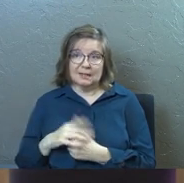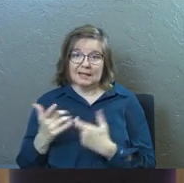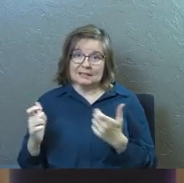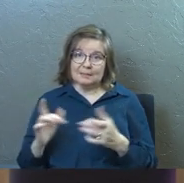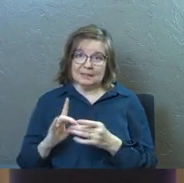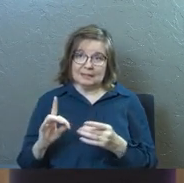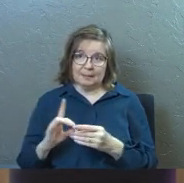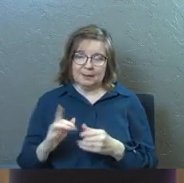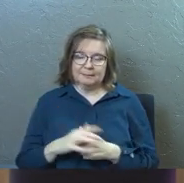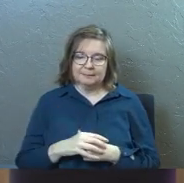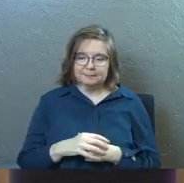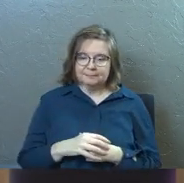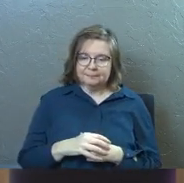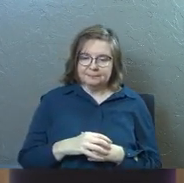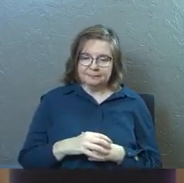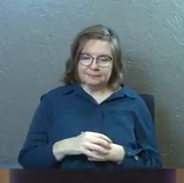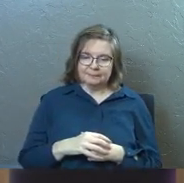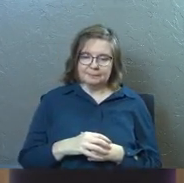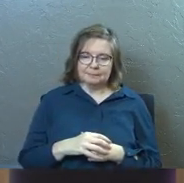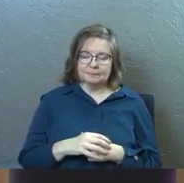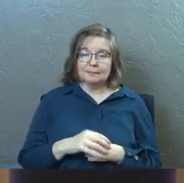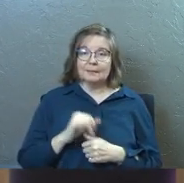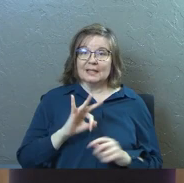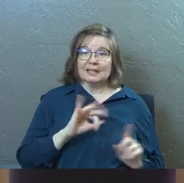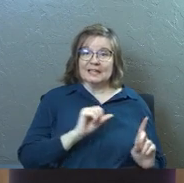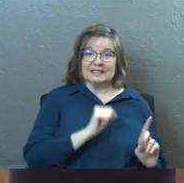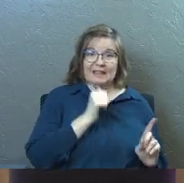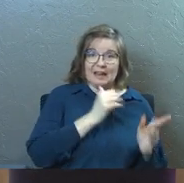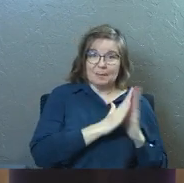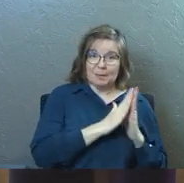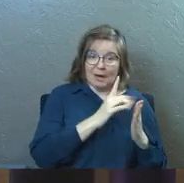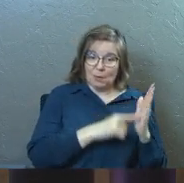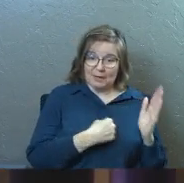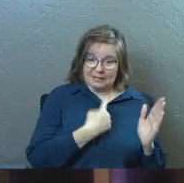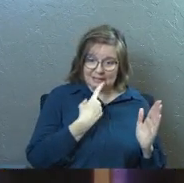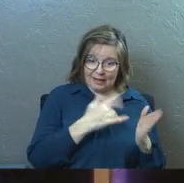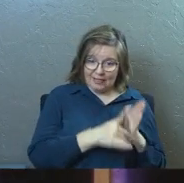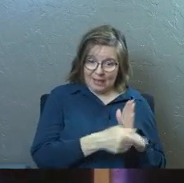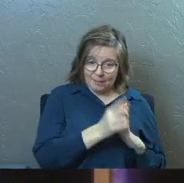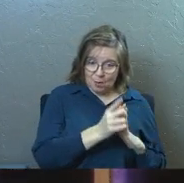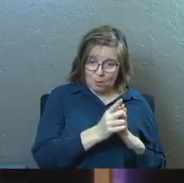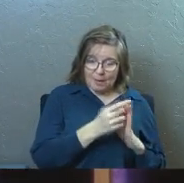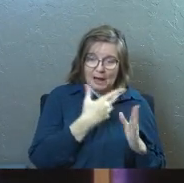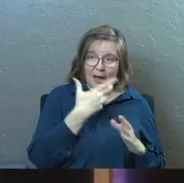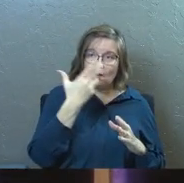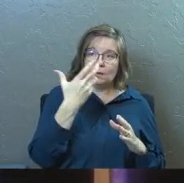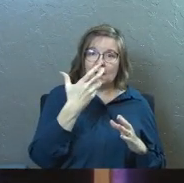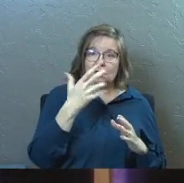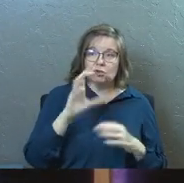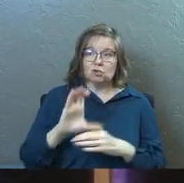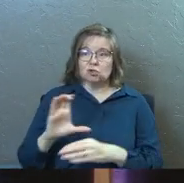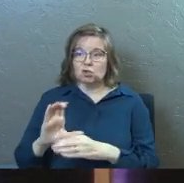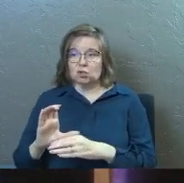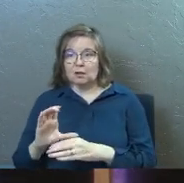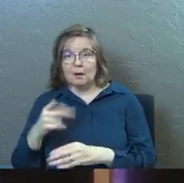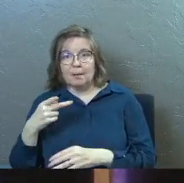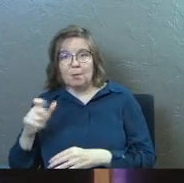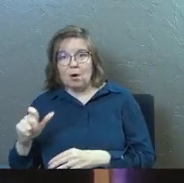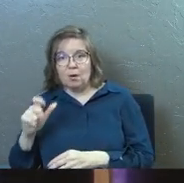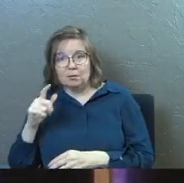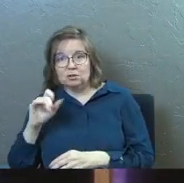It's a big statement. If Stephen hadn't prayed what he did in that moment out loud, the church would not have